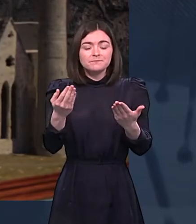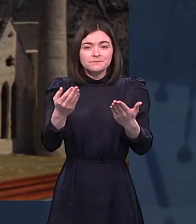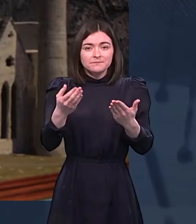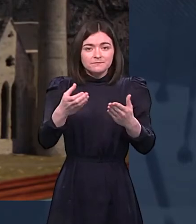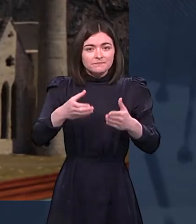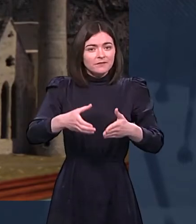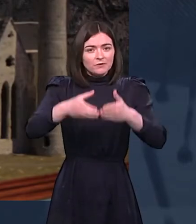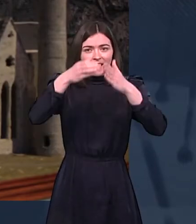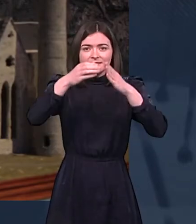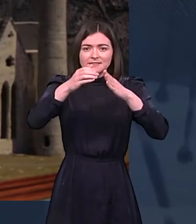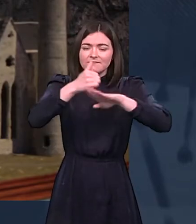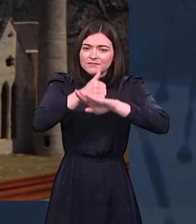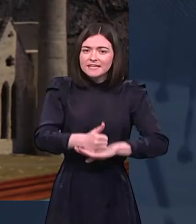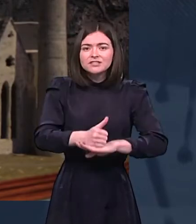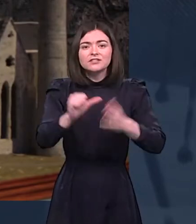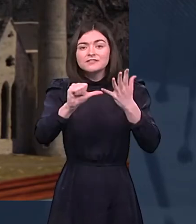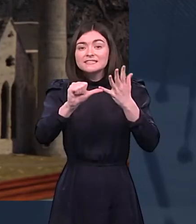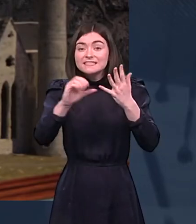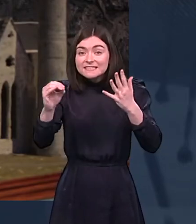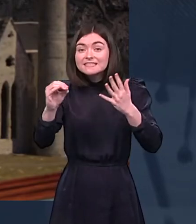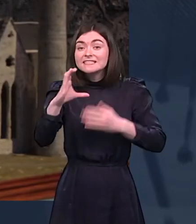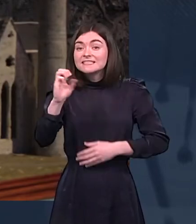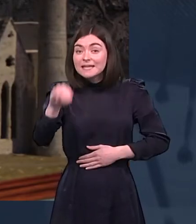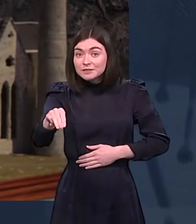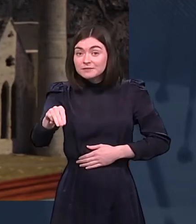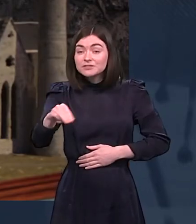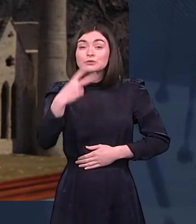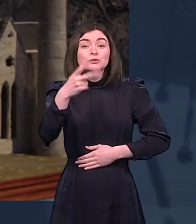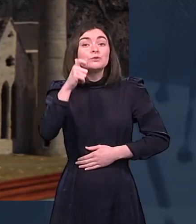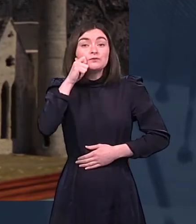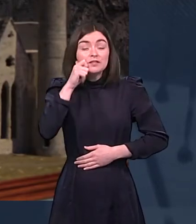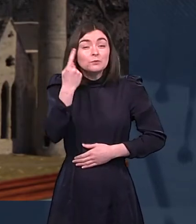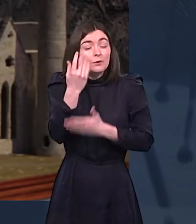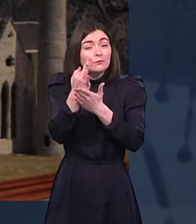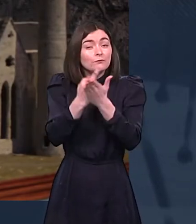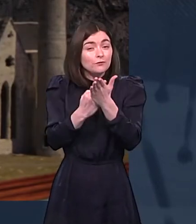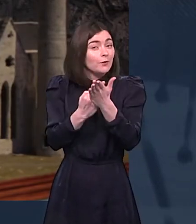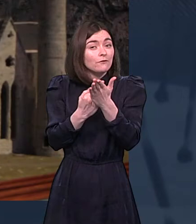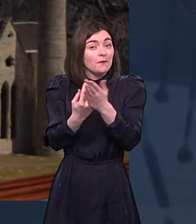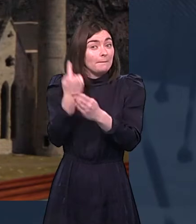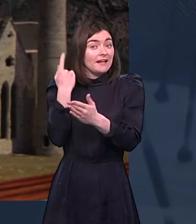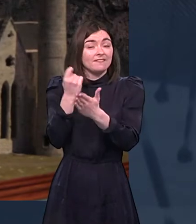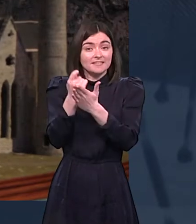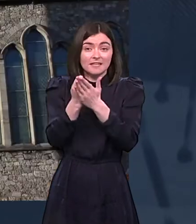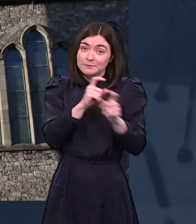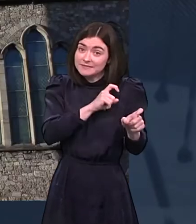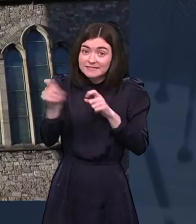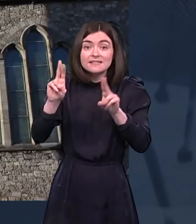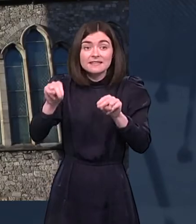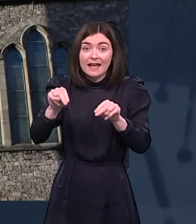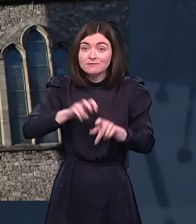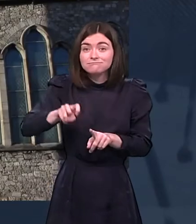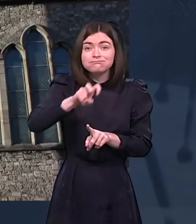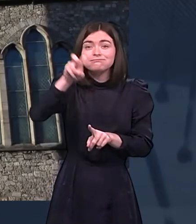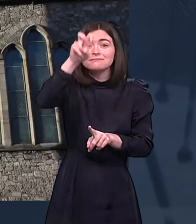of 60 centimetres or 2 feet and is one of only a few in the world from this period that you can still climb to the top